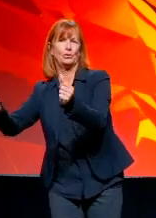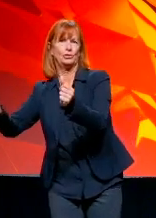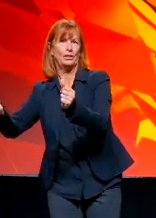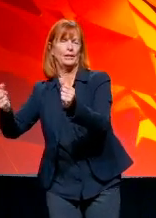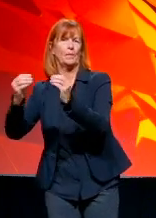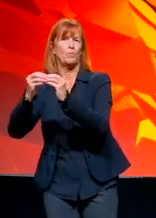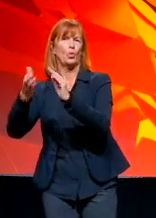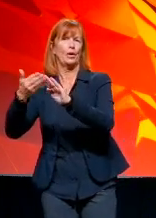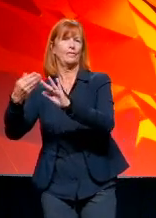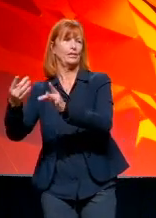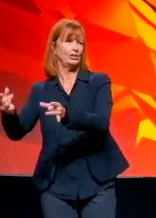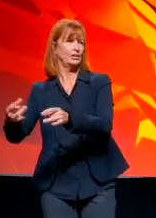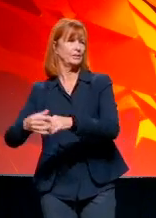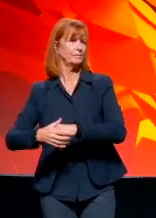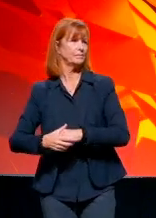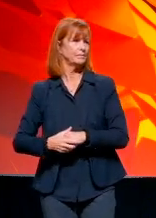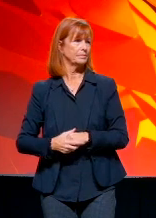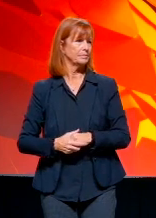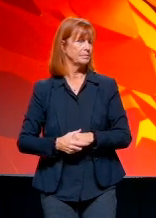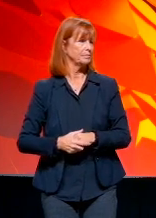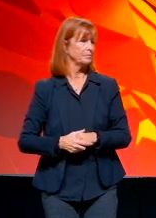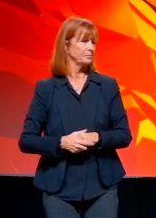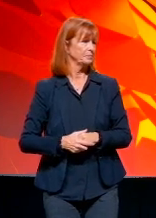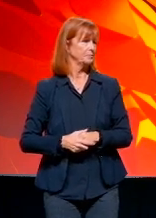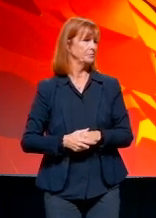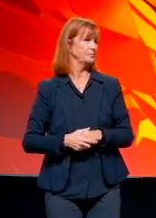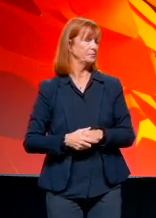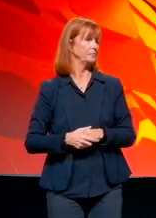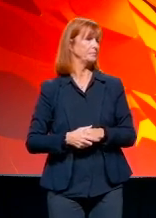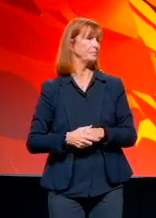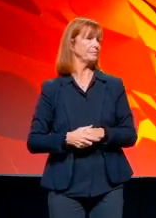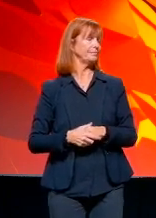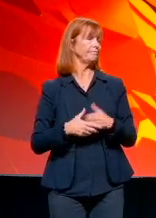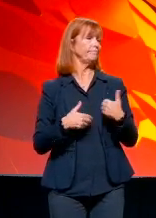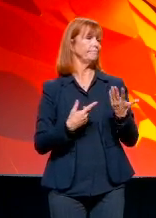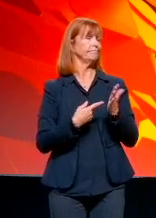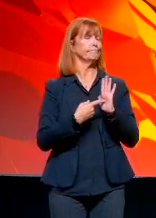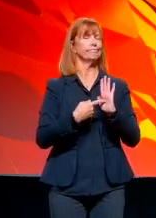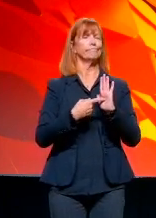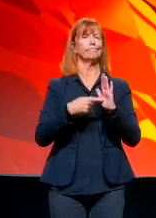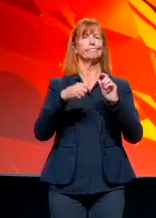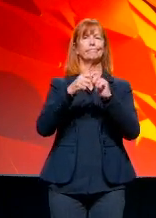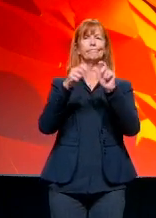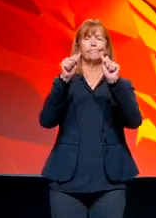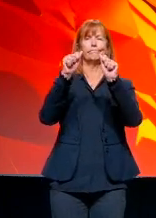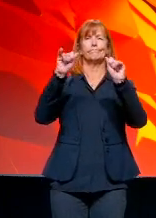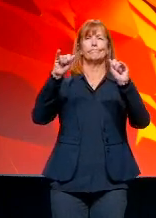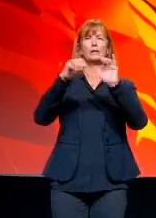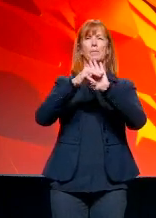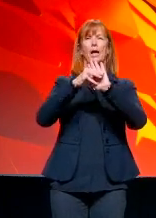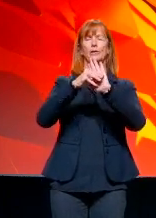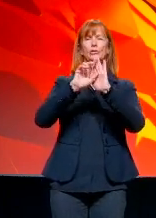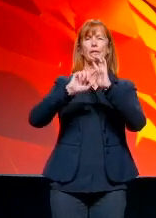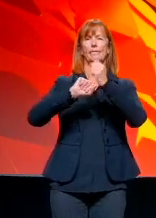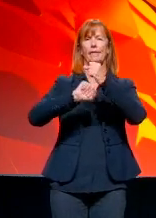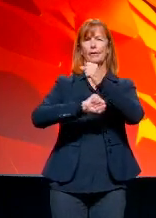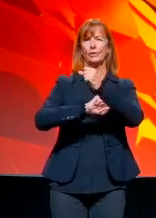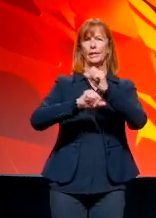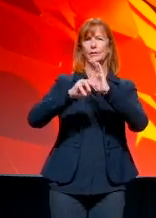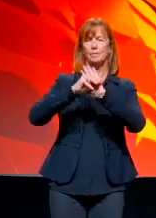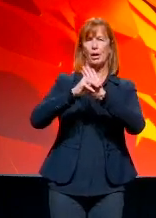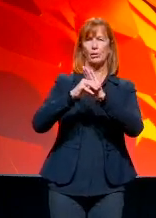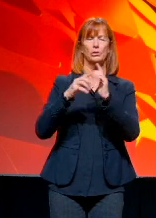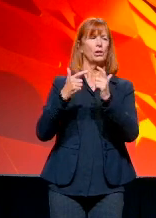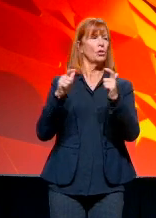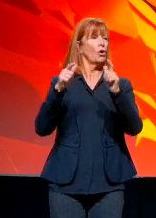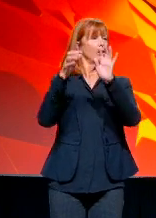efficiently. So ChatGPT represents this family of AI models and foundation model called large language model, which